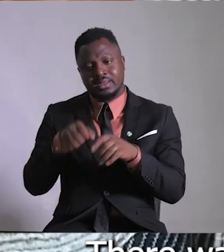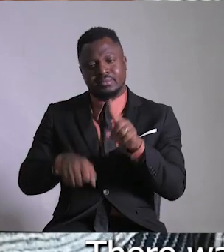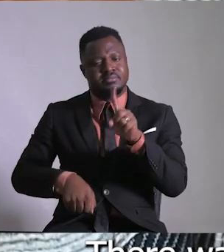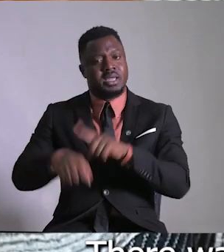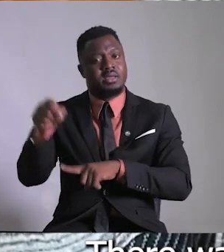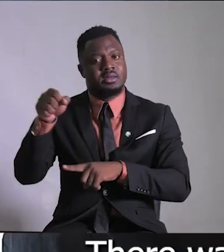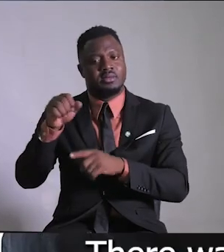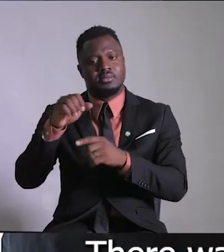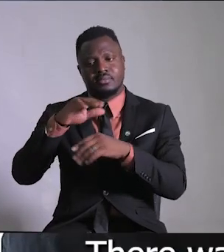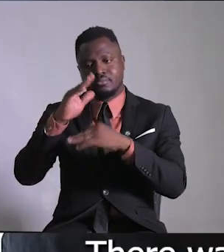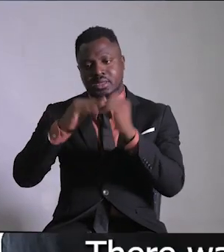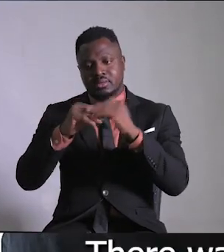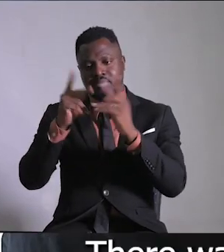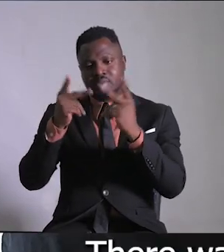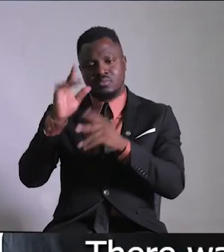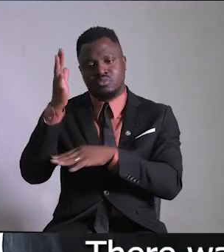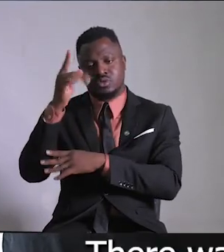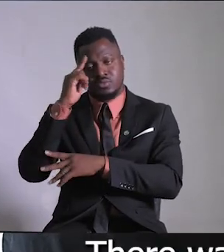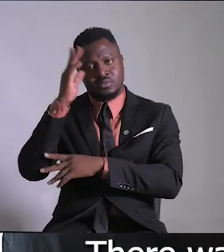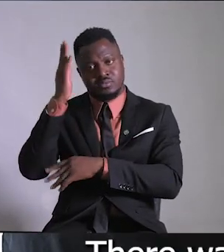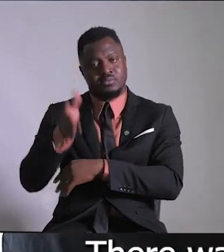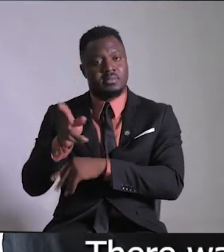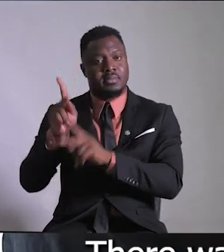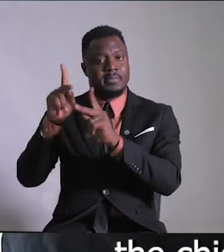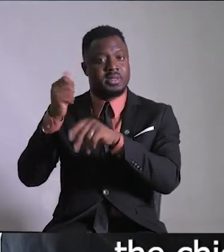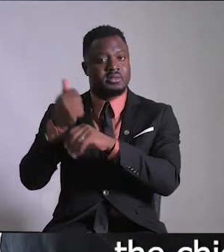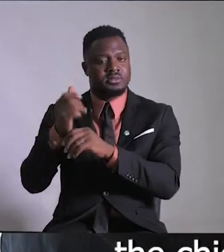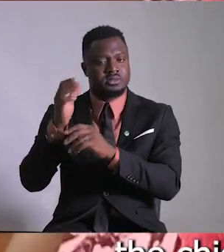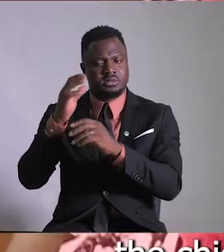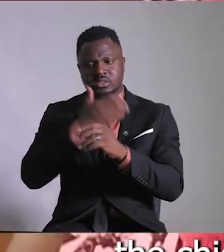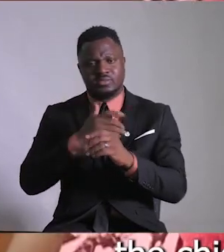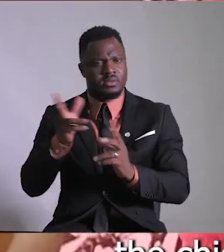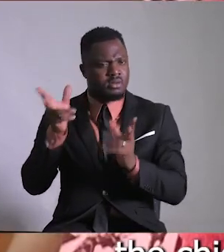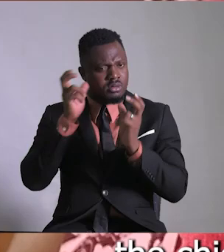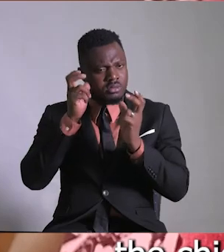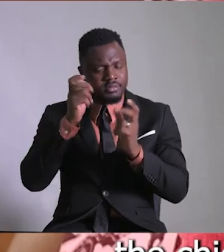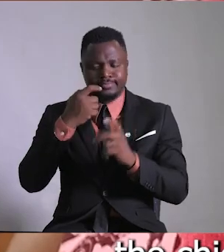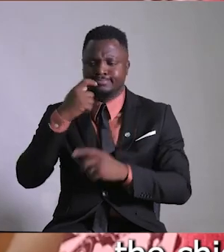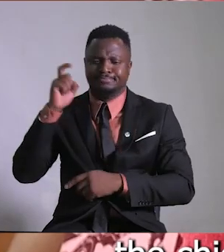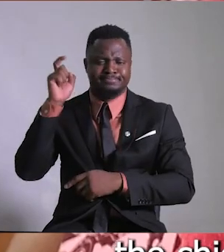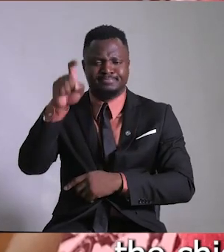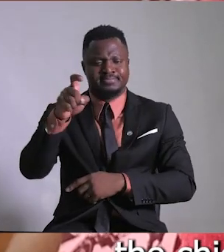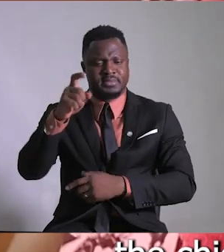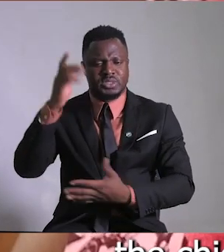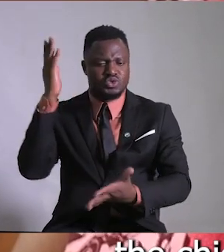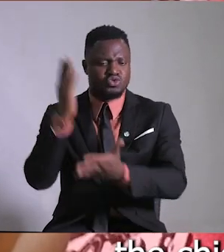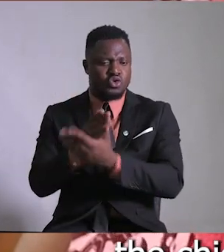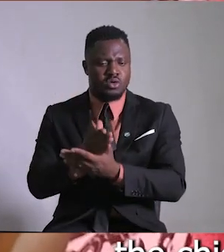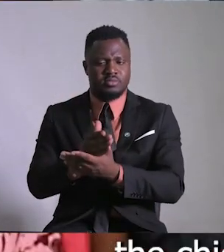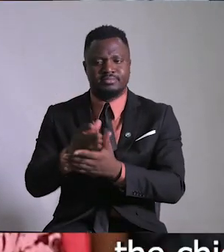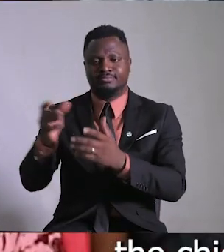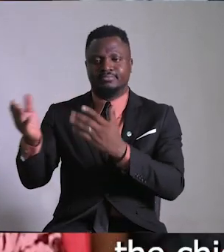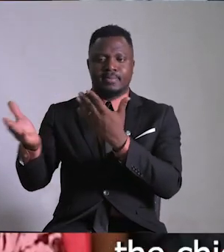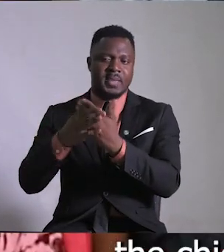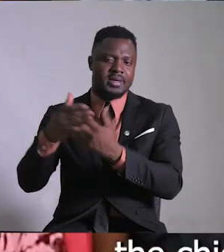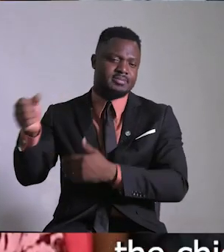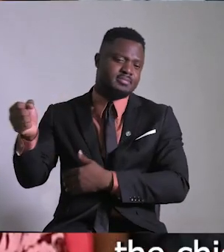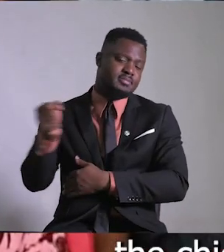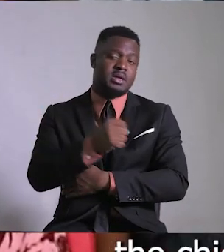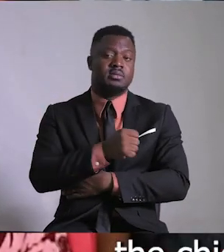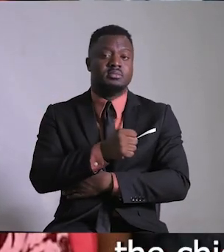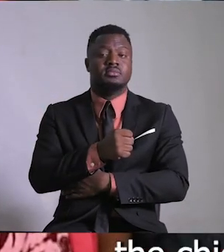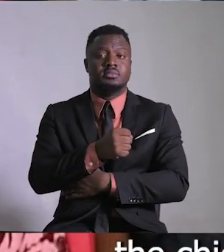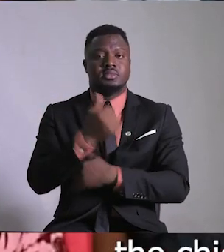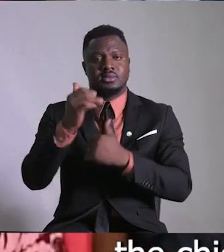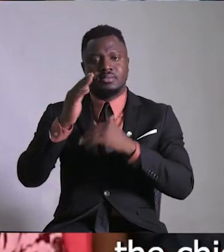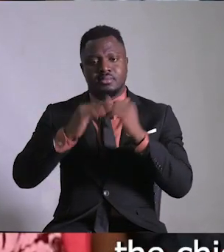was banished. They built a place in the bush for the person. The chief heard it and ruled that it was shared wickedness.